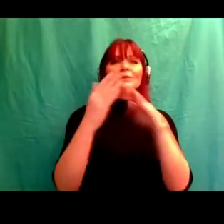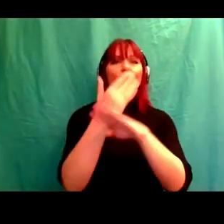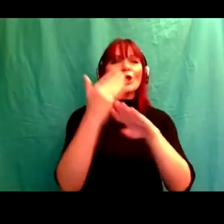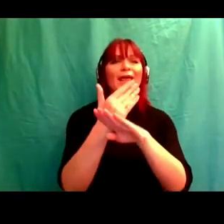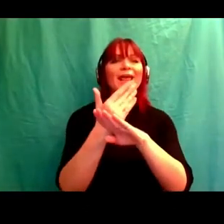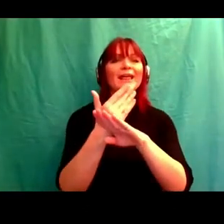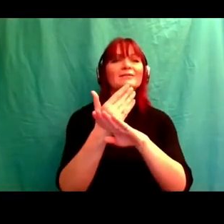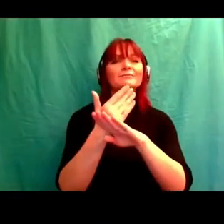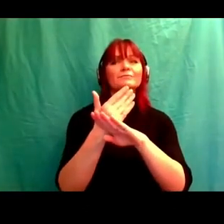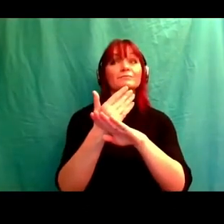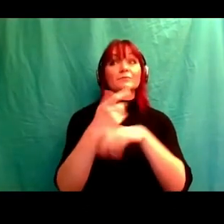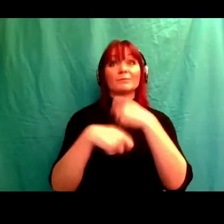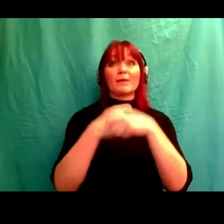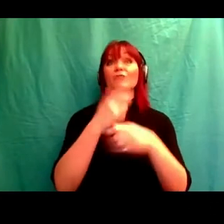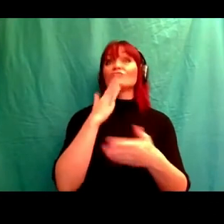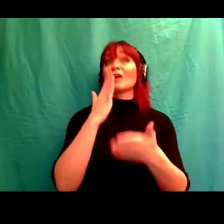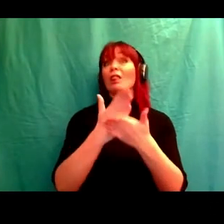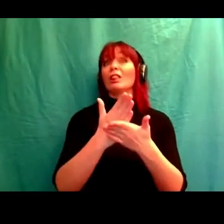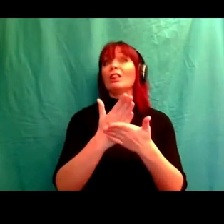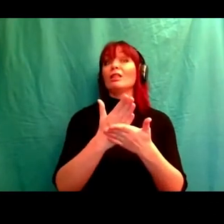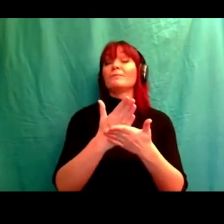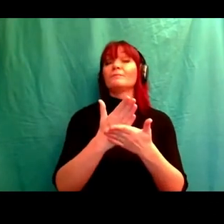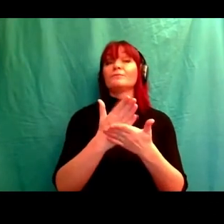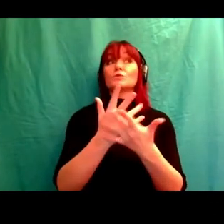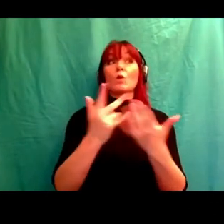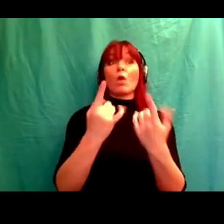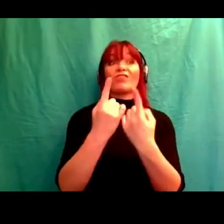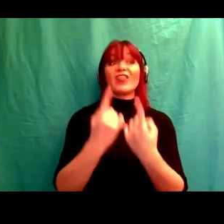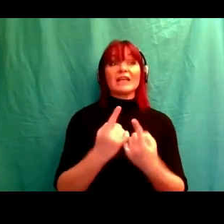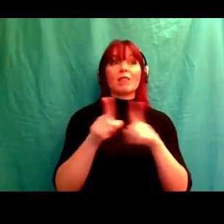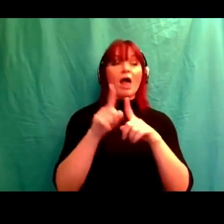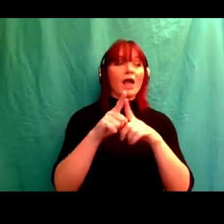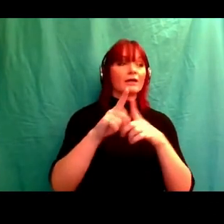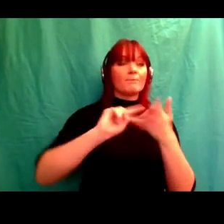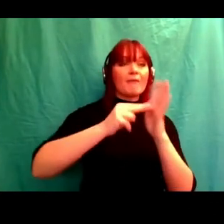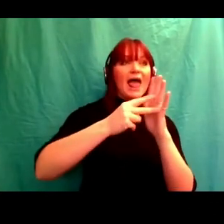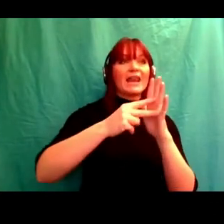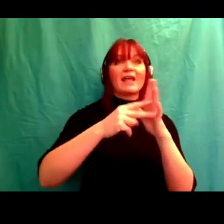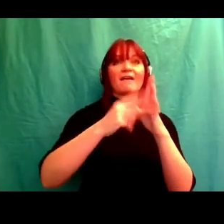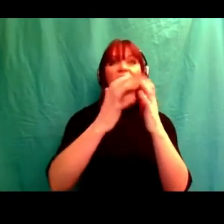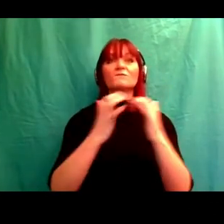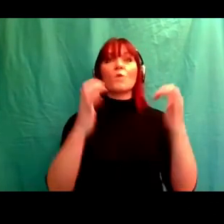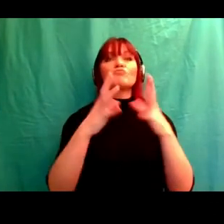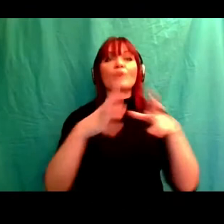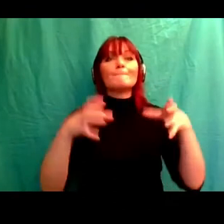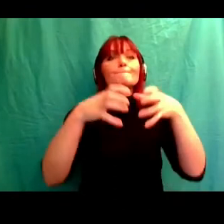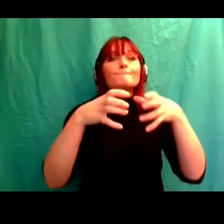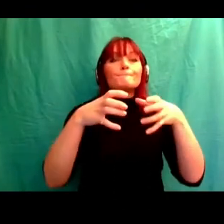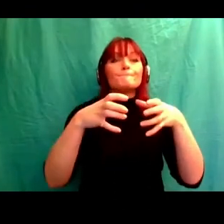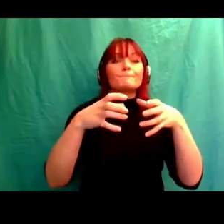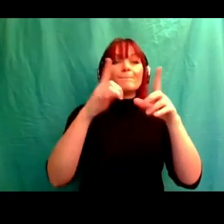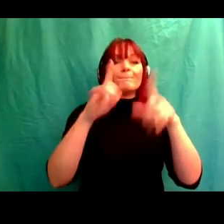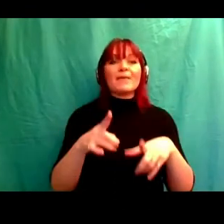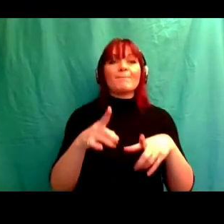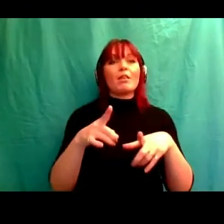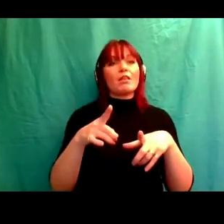it's first of all, it's getting real. So a lot of the things that were started as planning forums, as places to convene, bring people together on a voluntary basis,